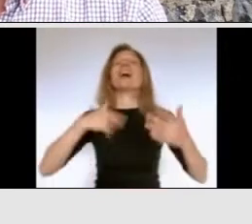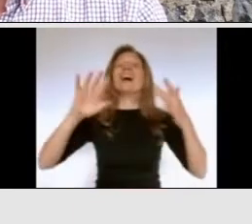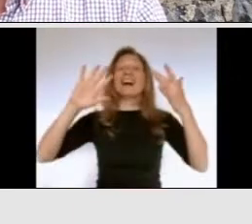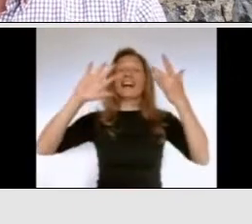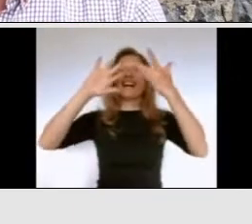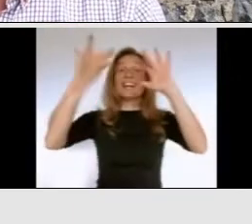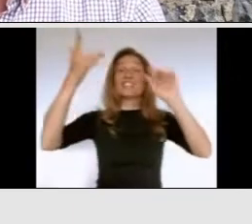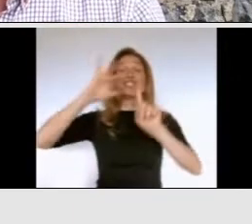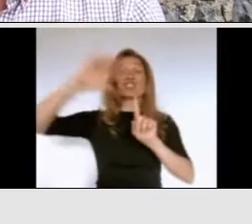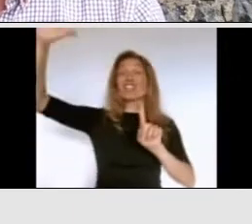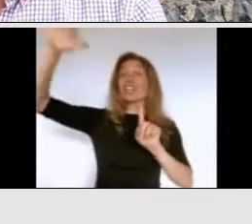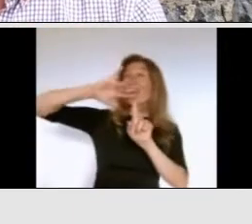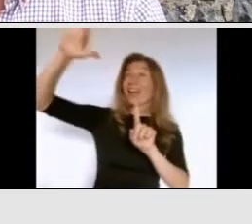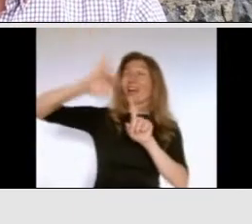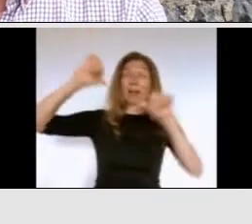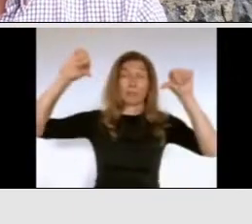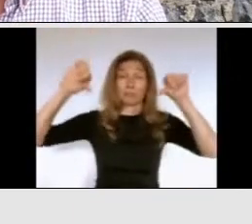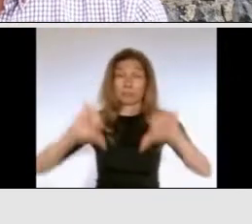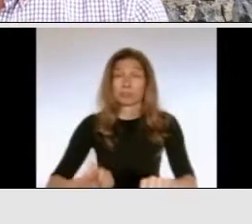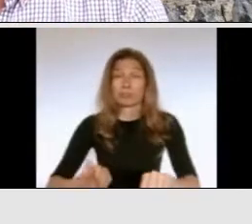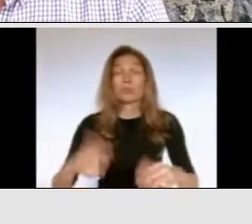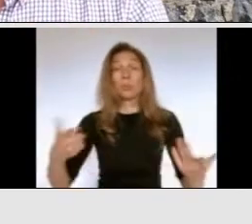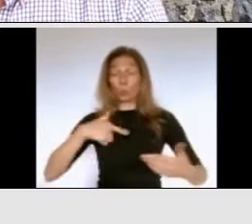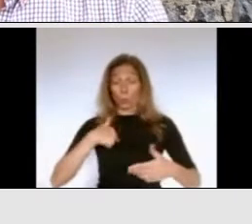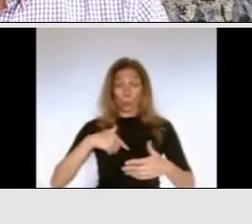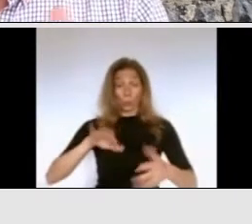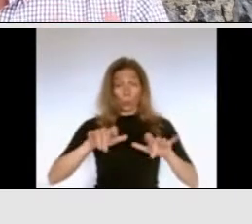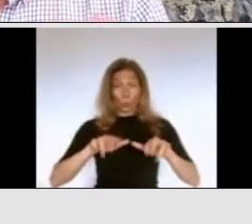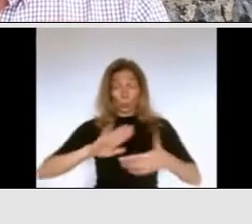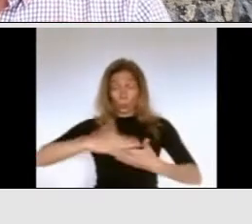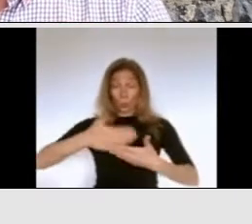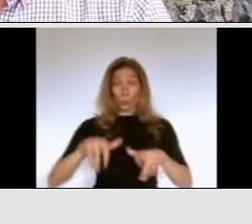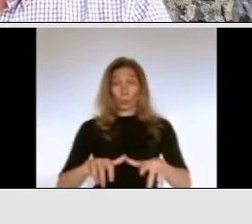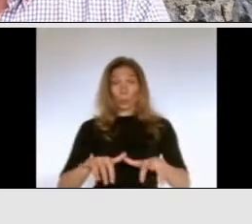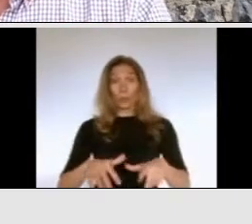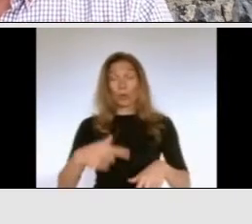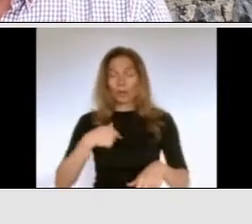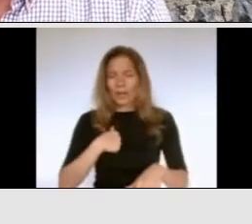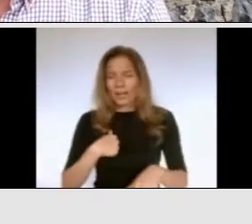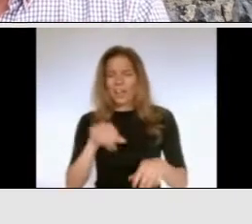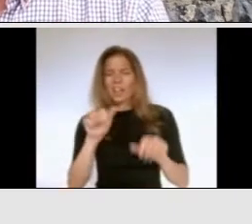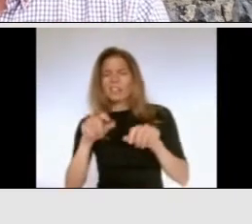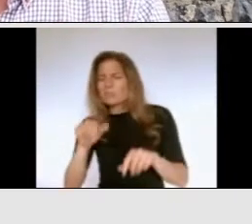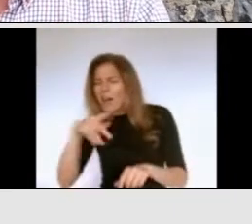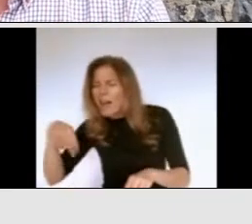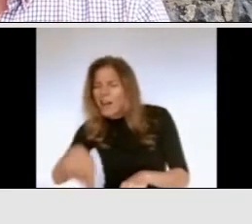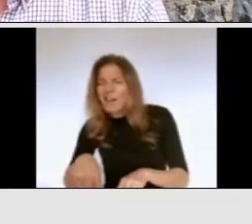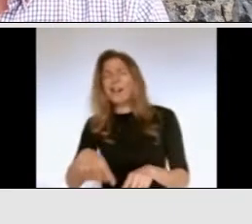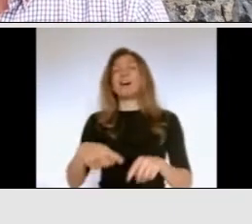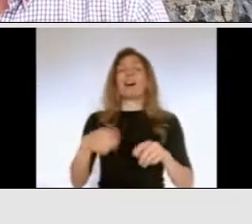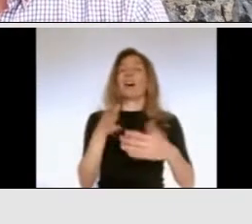awful internet connectivity here. So there's various things on my computer that I'm speaking to you on here,